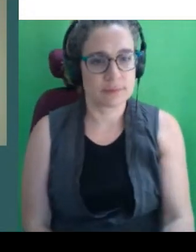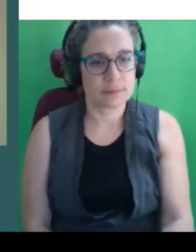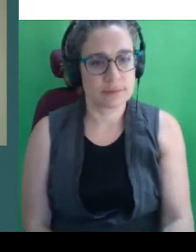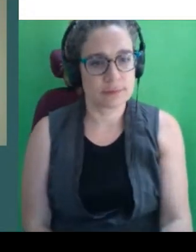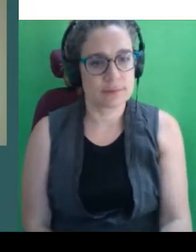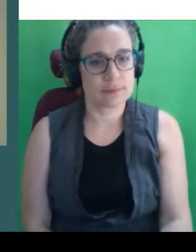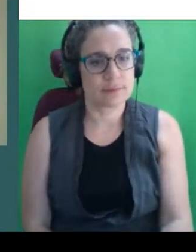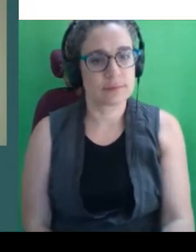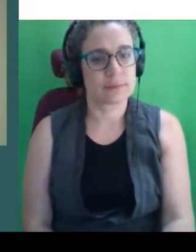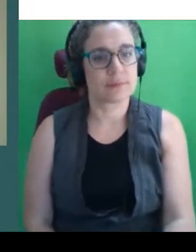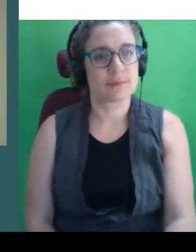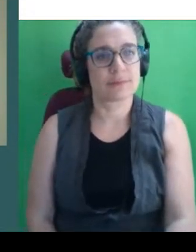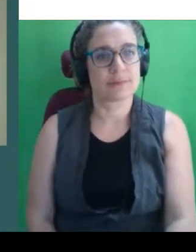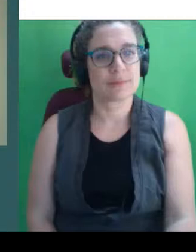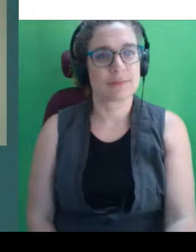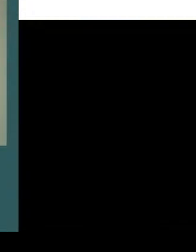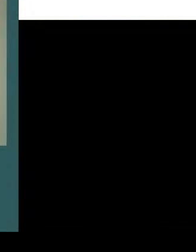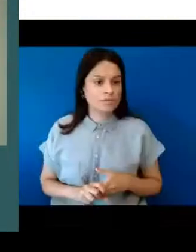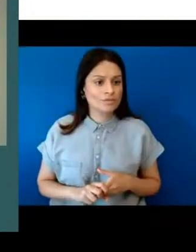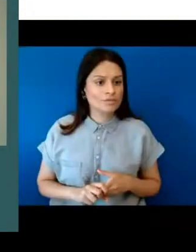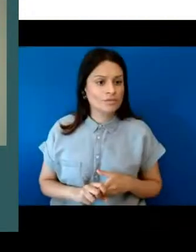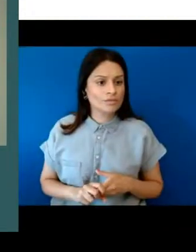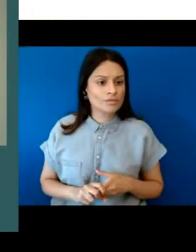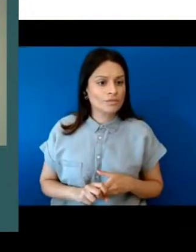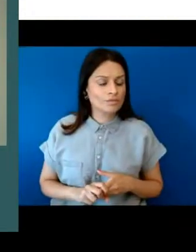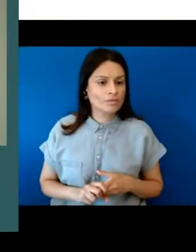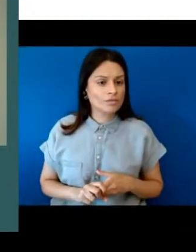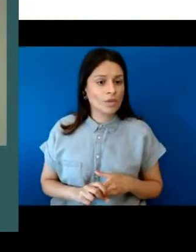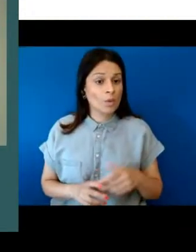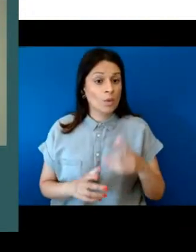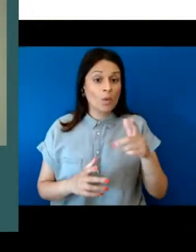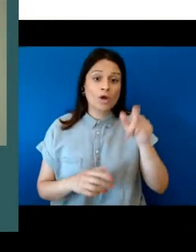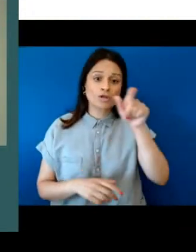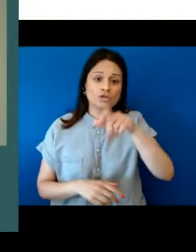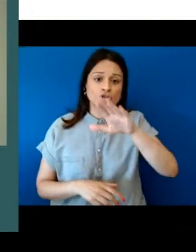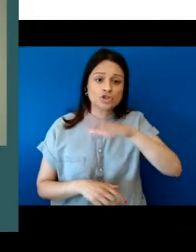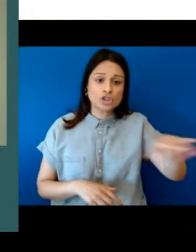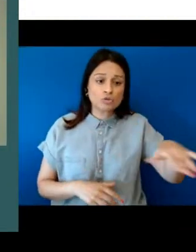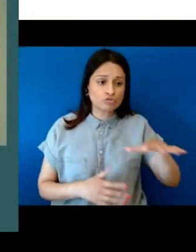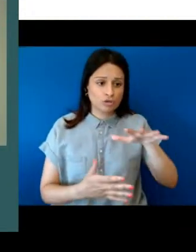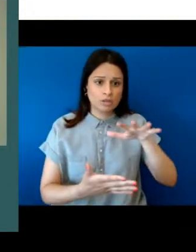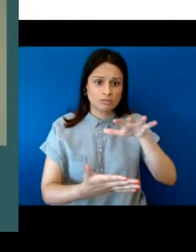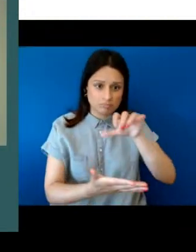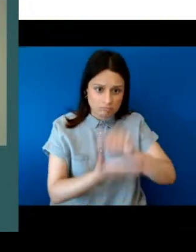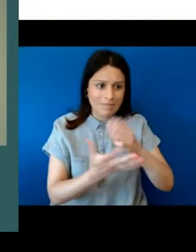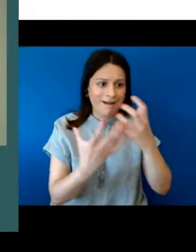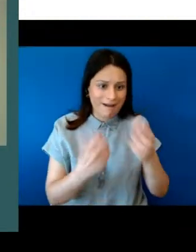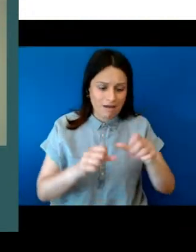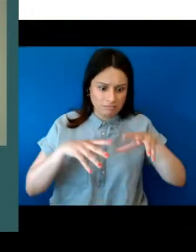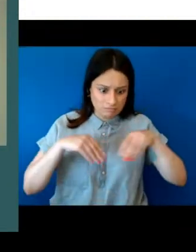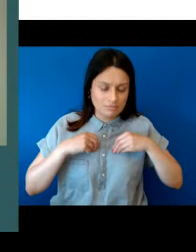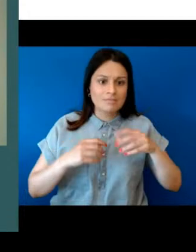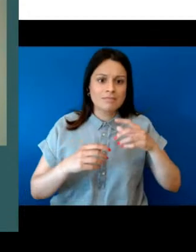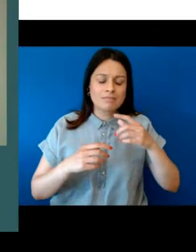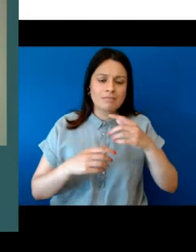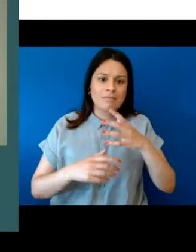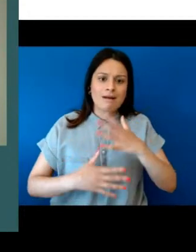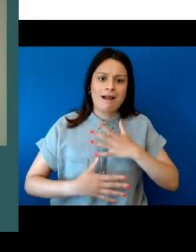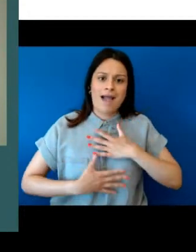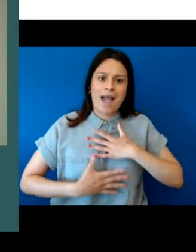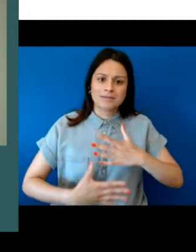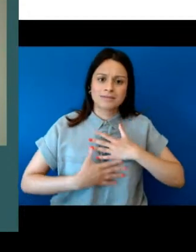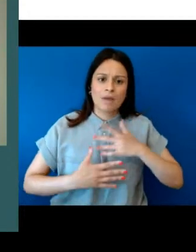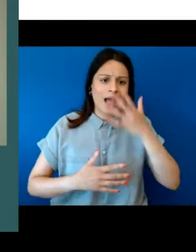there's the question, isn't it? So typically the guideline that we follow in NHS Lothian, and this